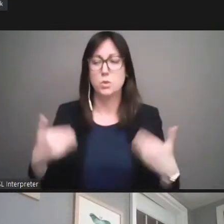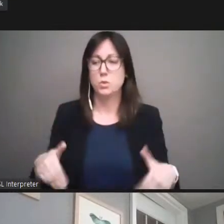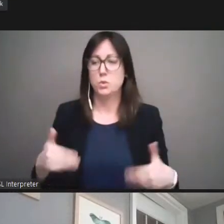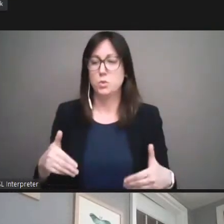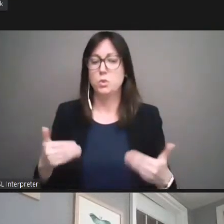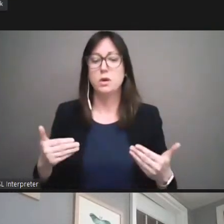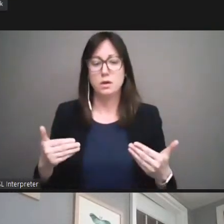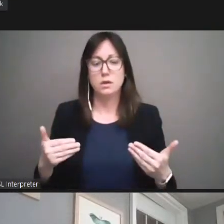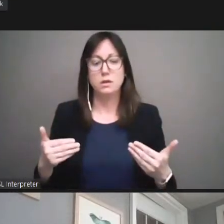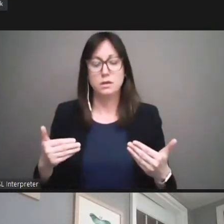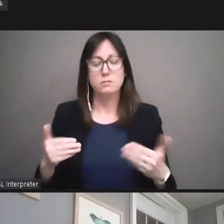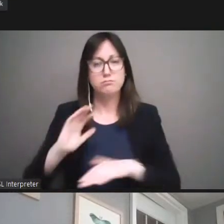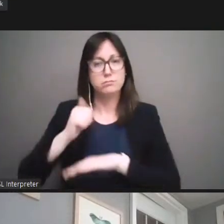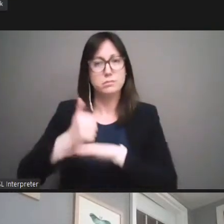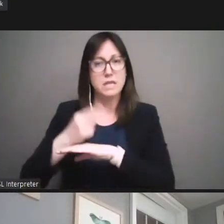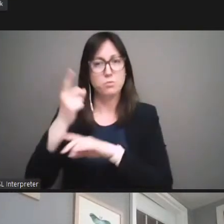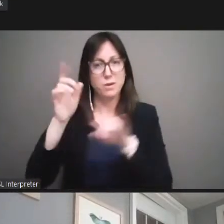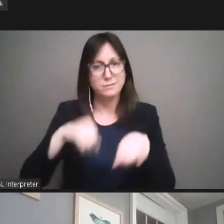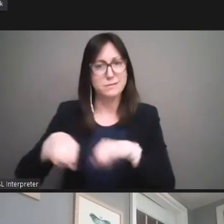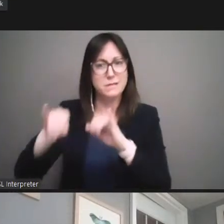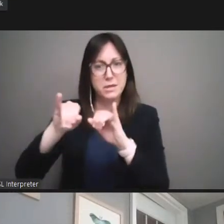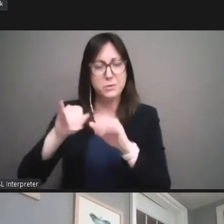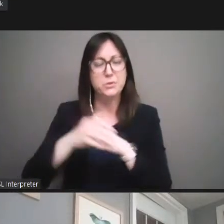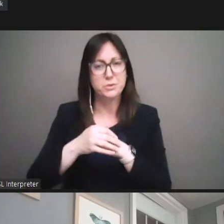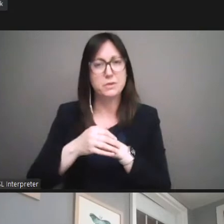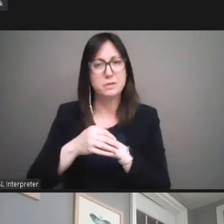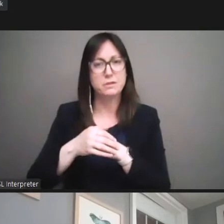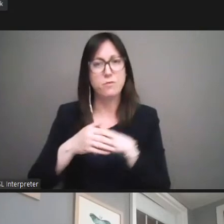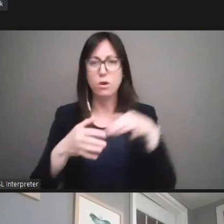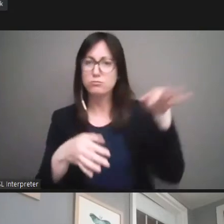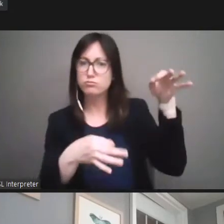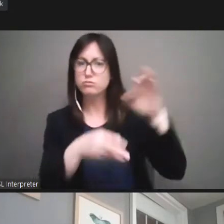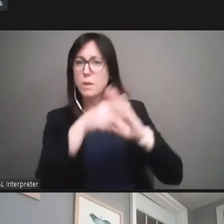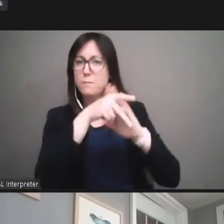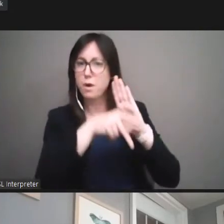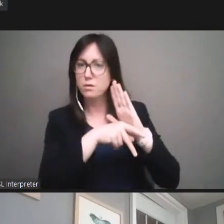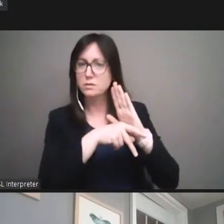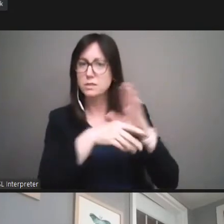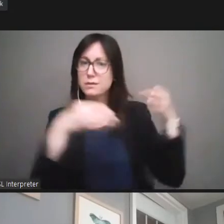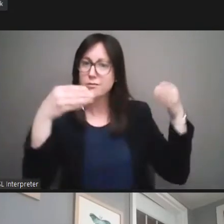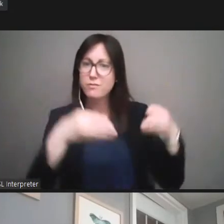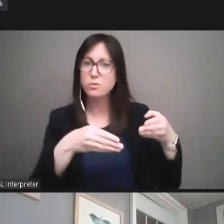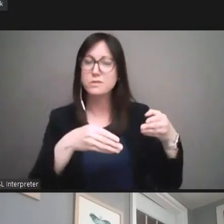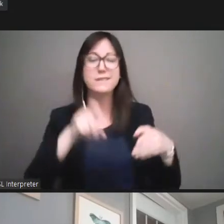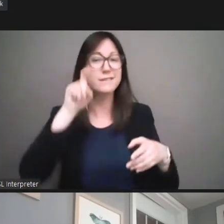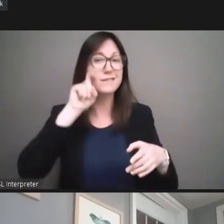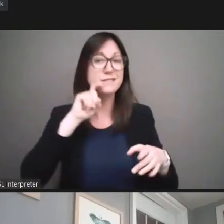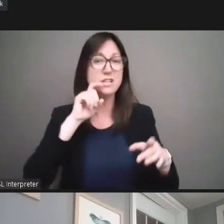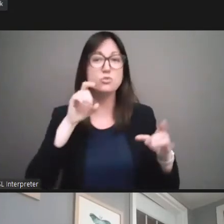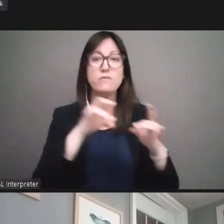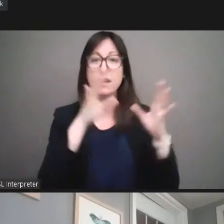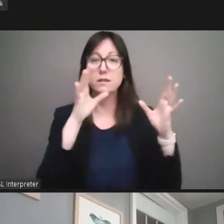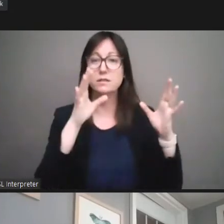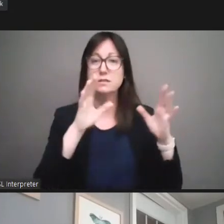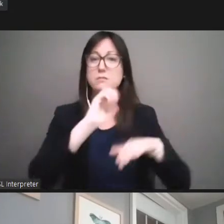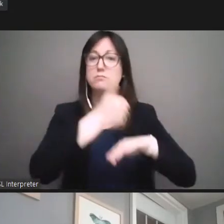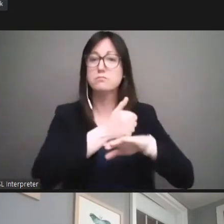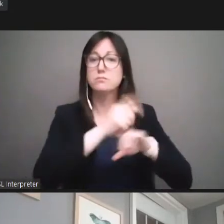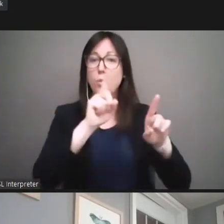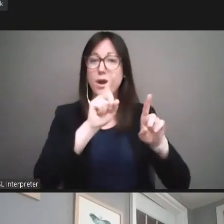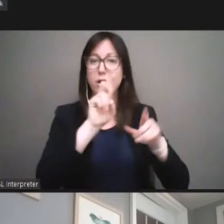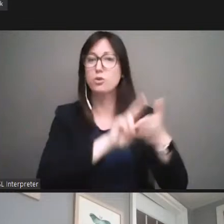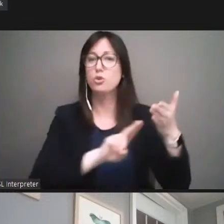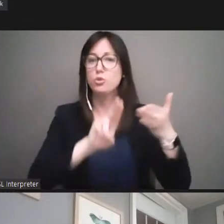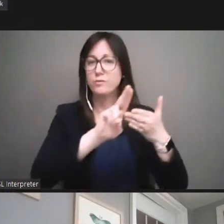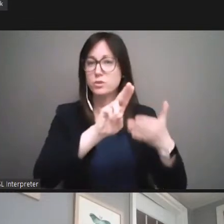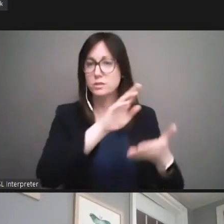a set standard policy addressing sexualized violence on university campuses. So we wanted